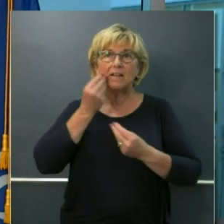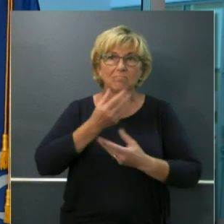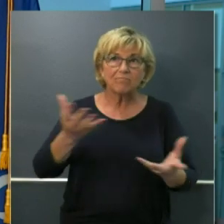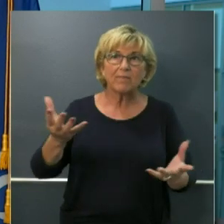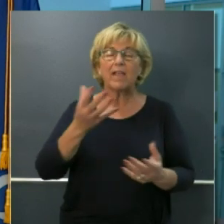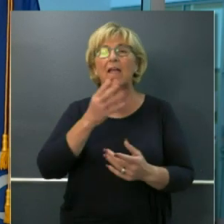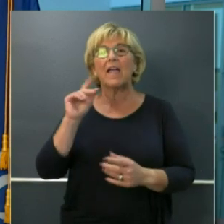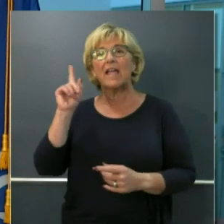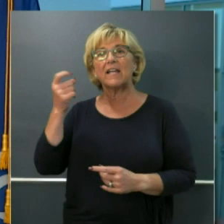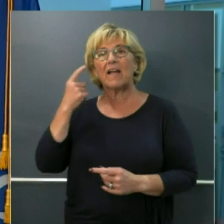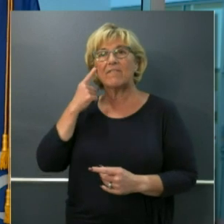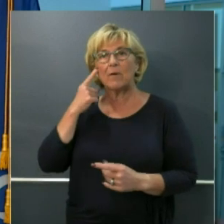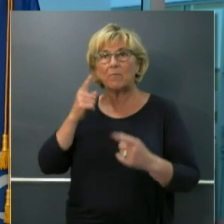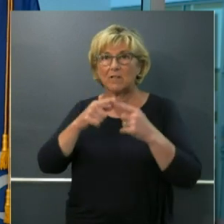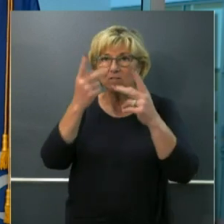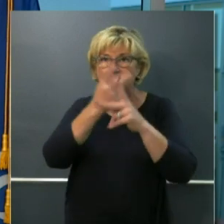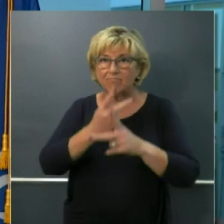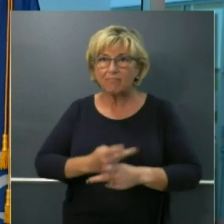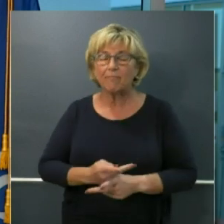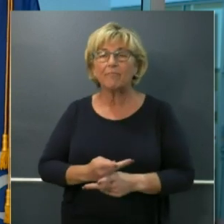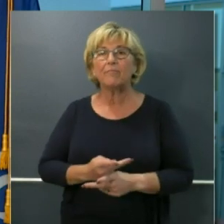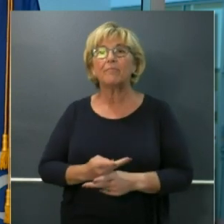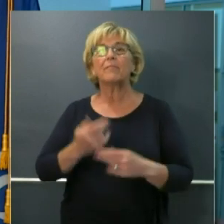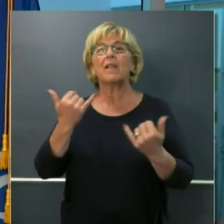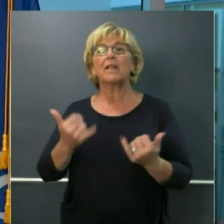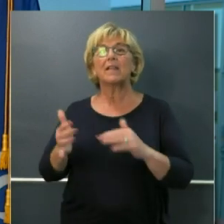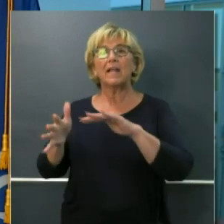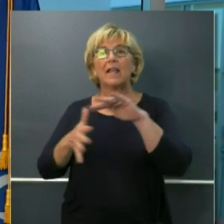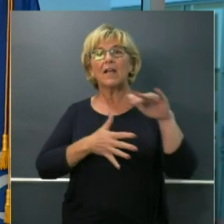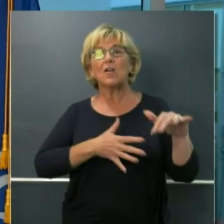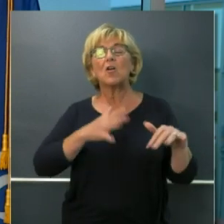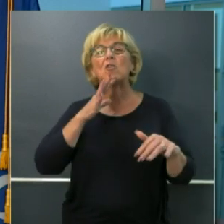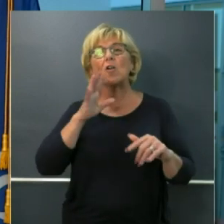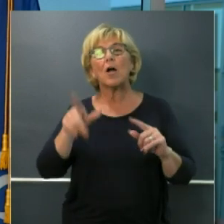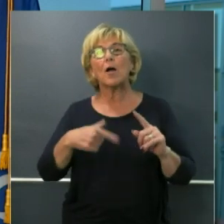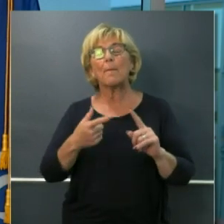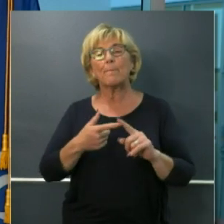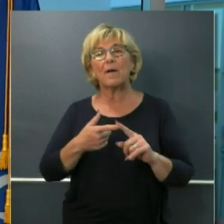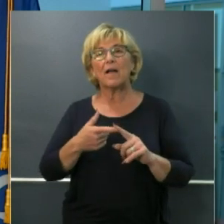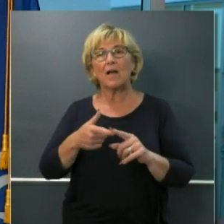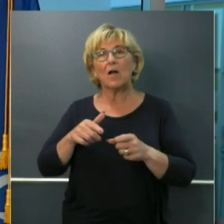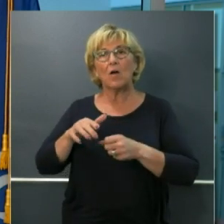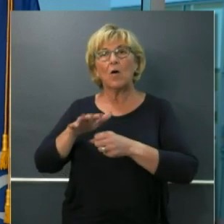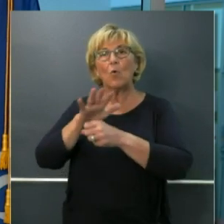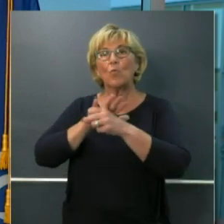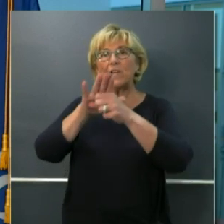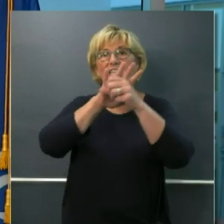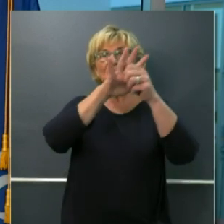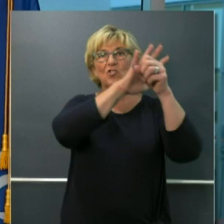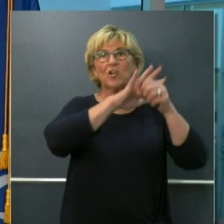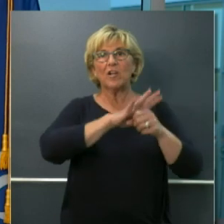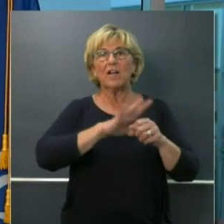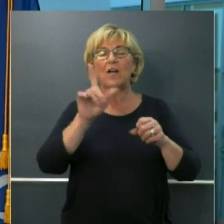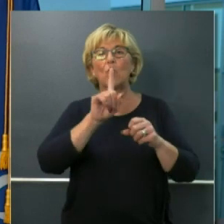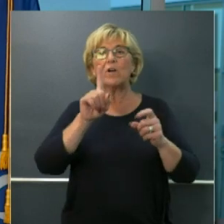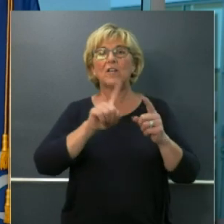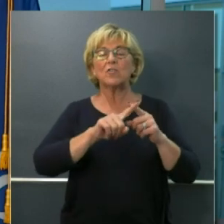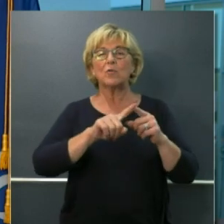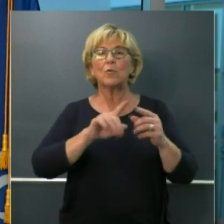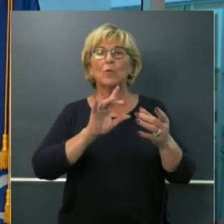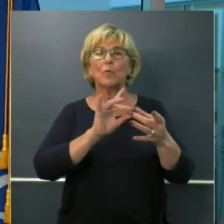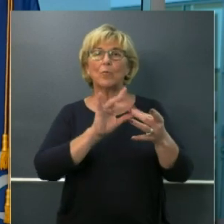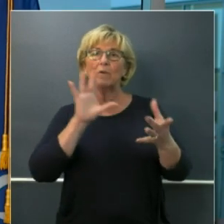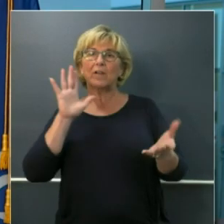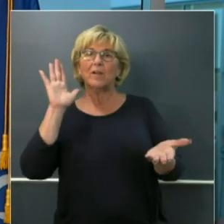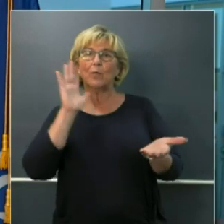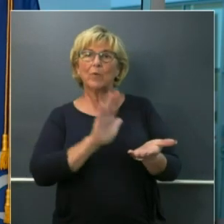So I want to talk a little bit about the opportunity for regional variations, which I know also has been a hot topic of discussion, as the governor had